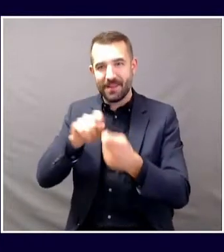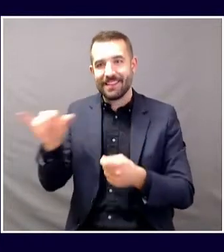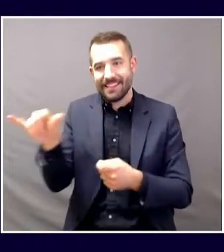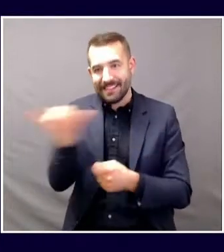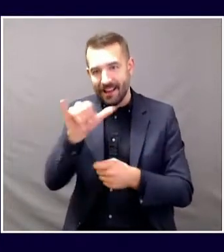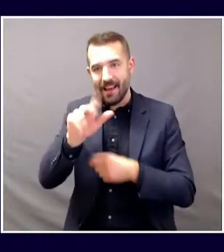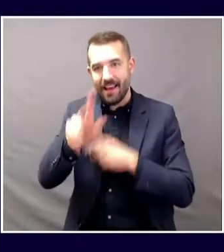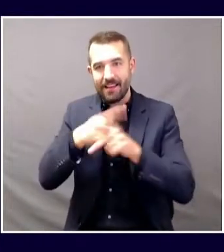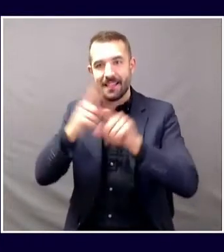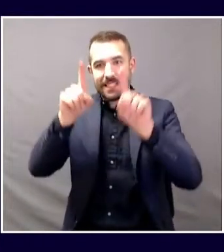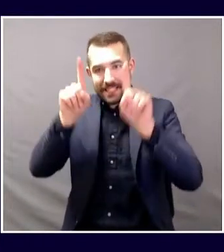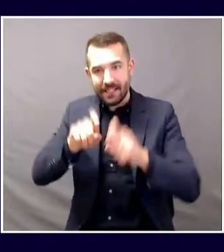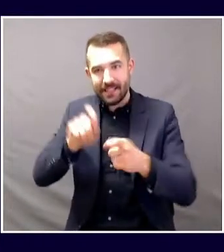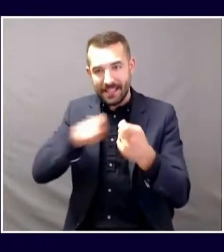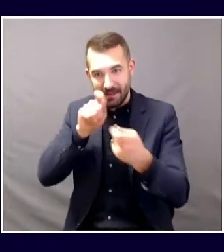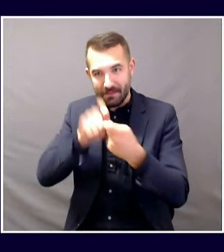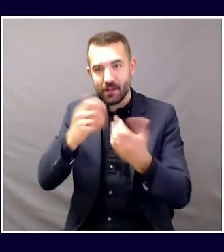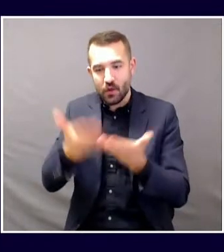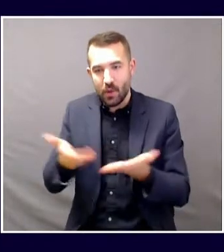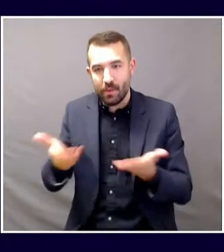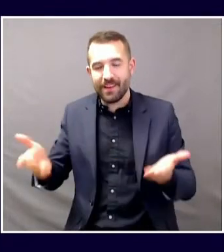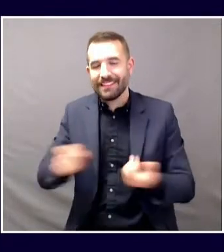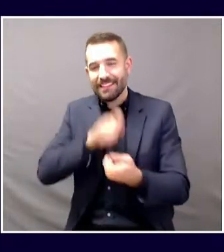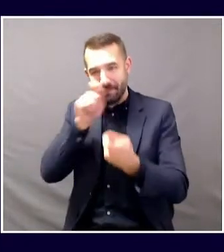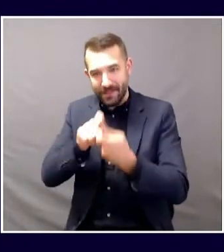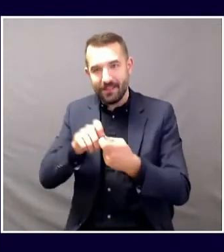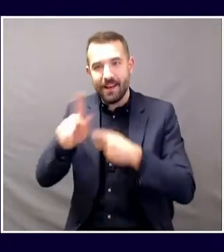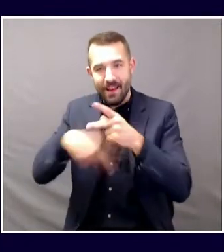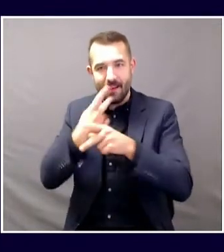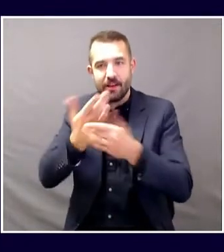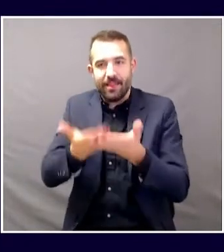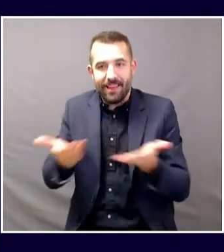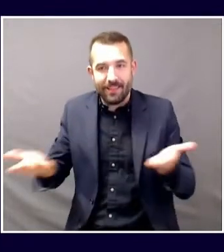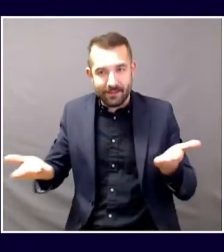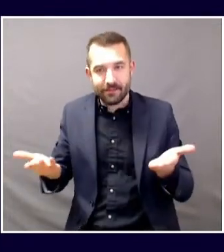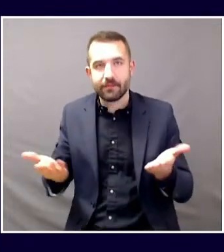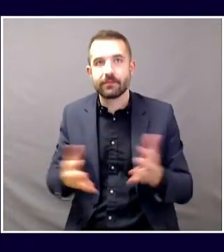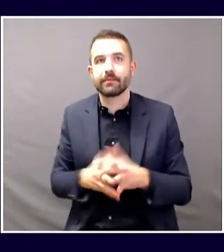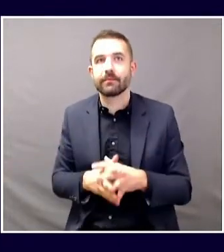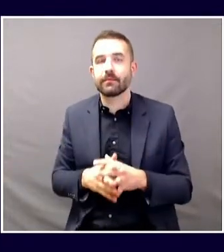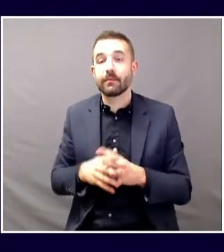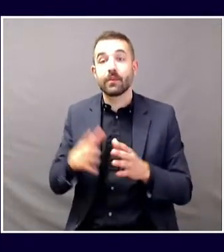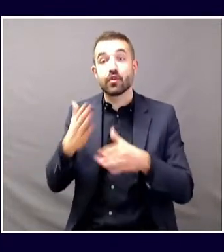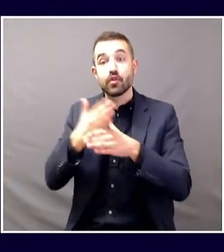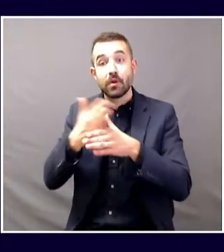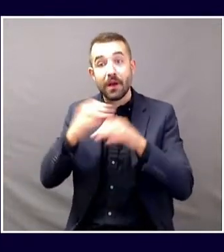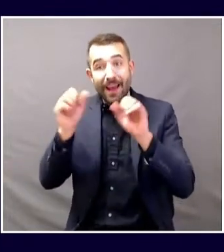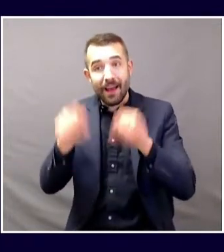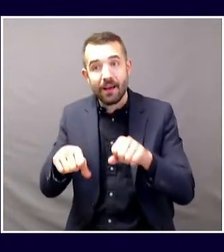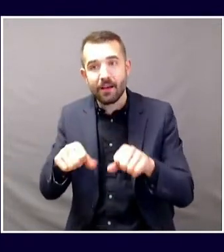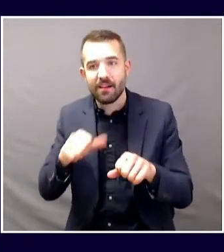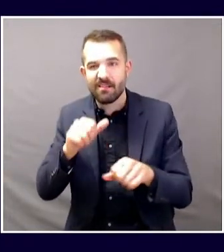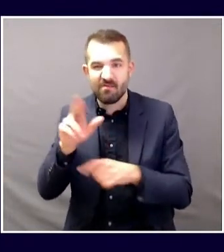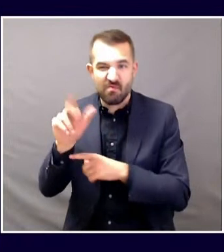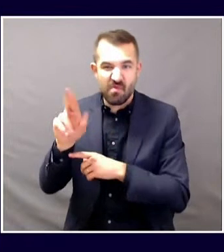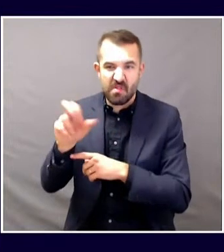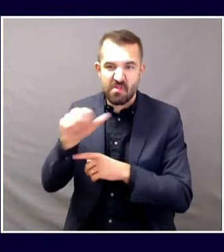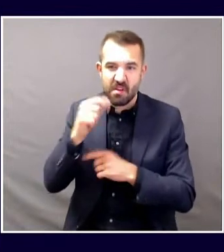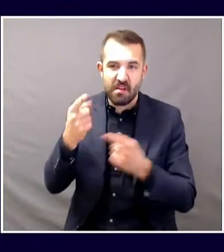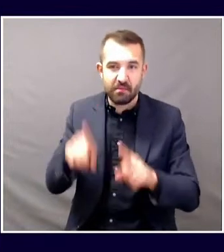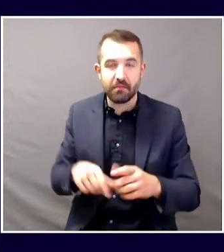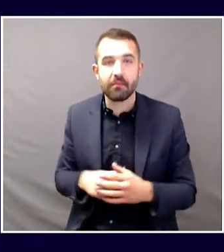do, sharing of reagents isn't something that's typically done just for that reason alone. Again, not because we're trying to be stingy, it's